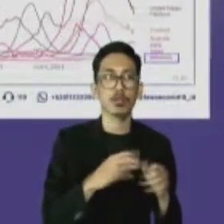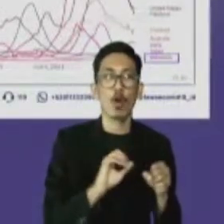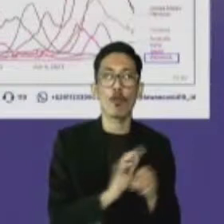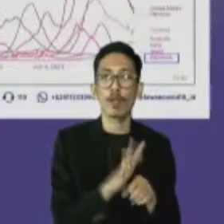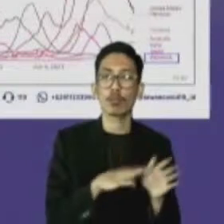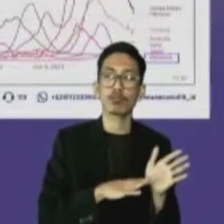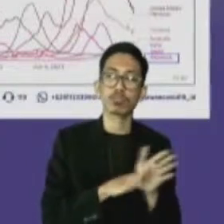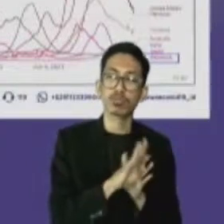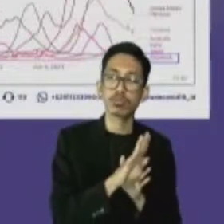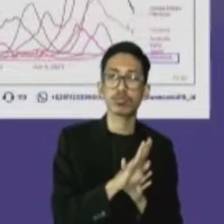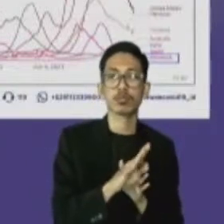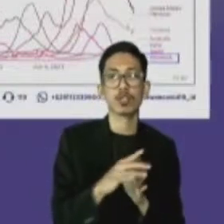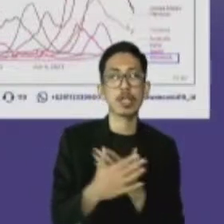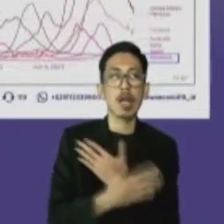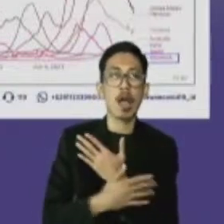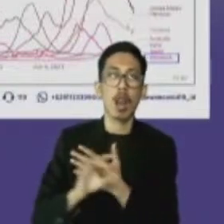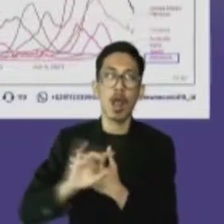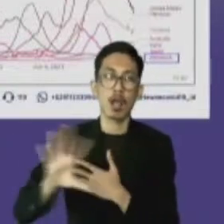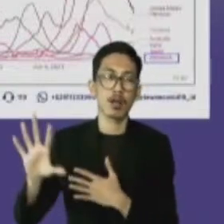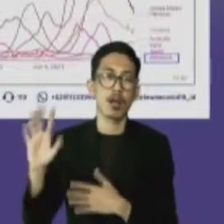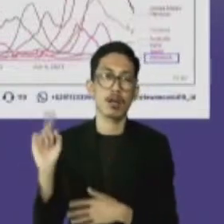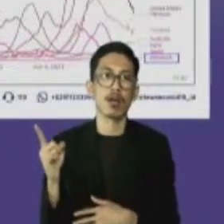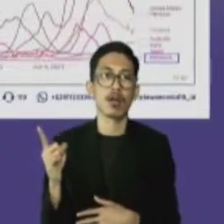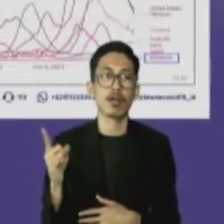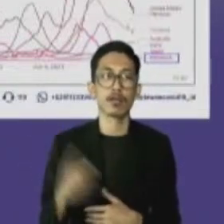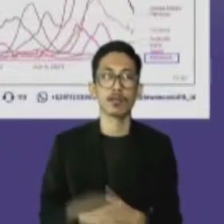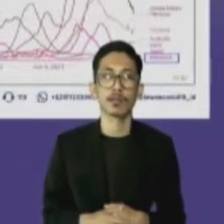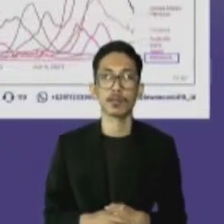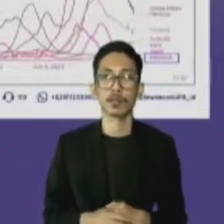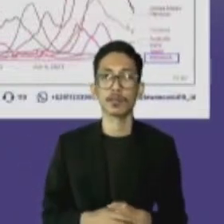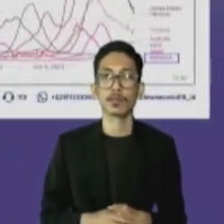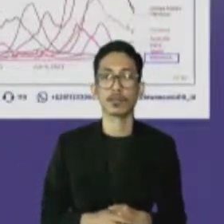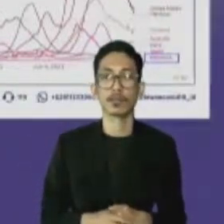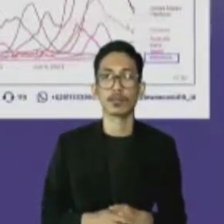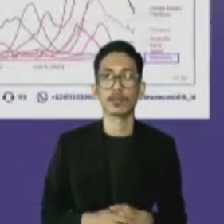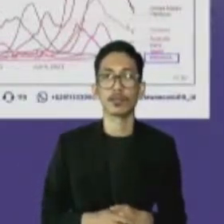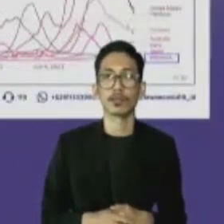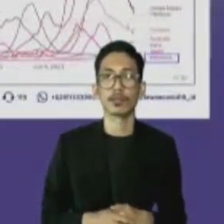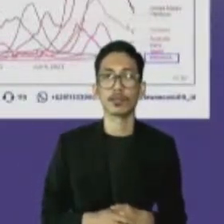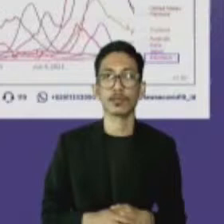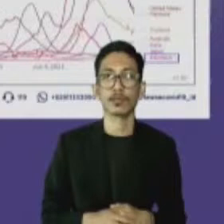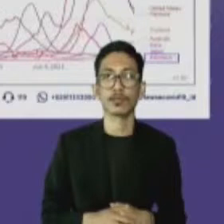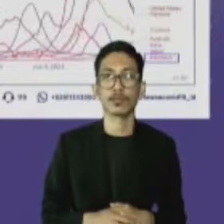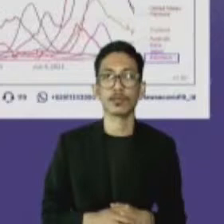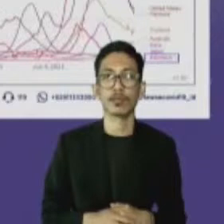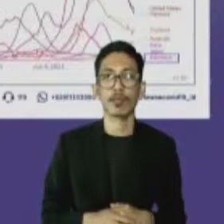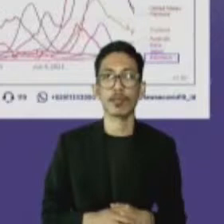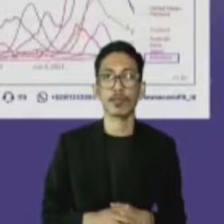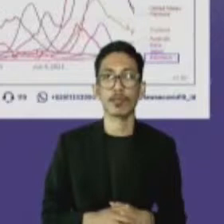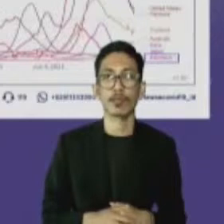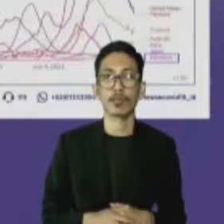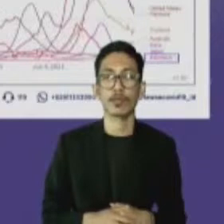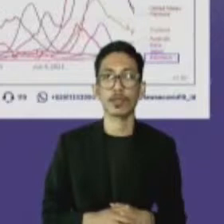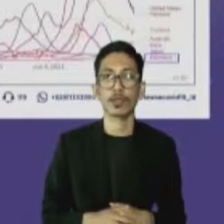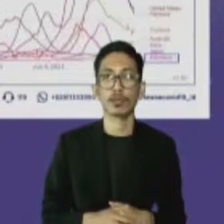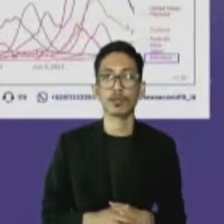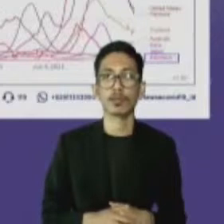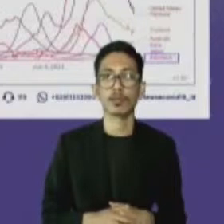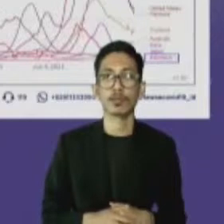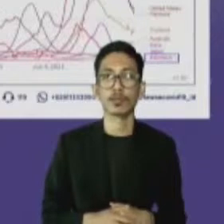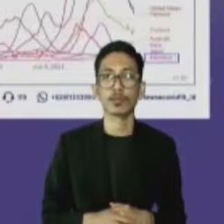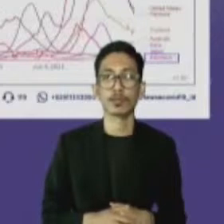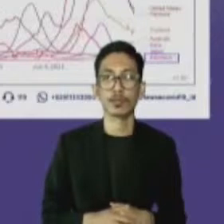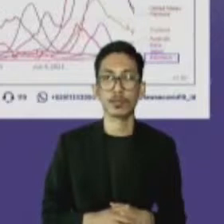was rather caused due to our national dynamics and policy implementation, especially during national